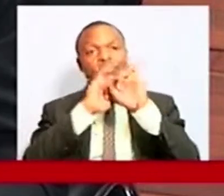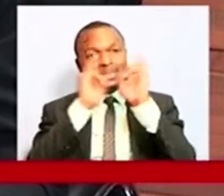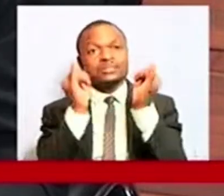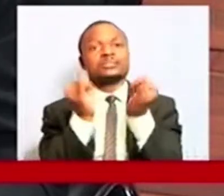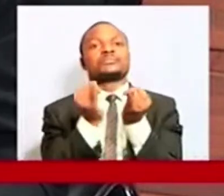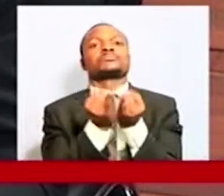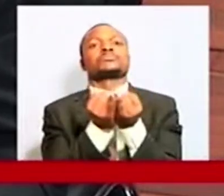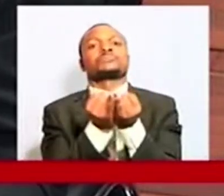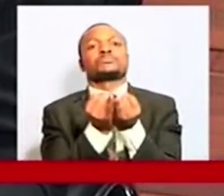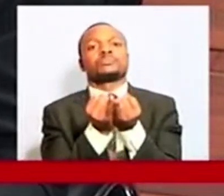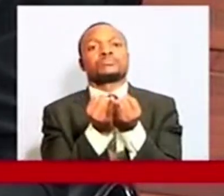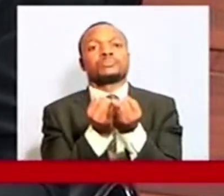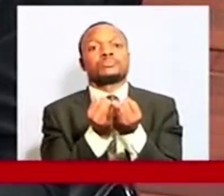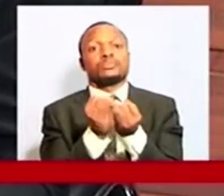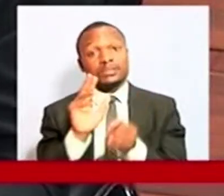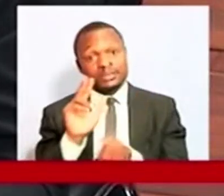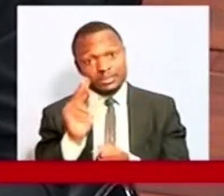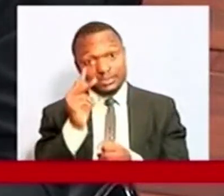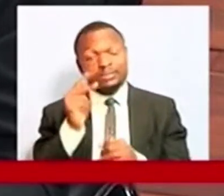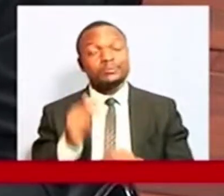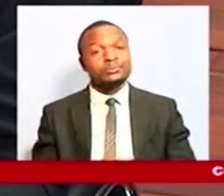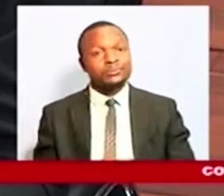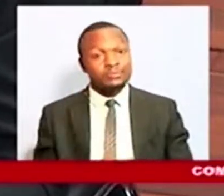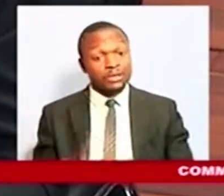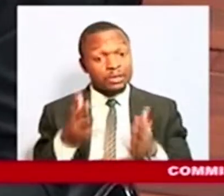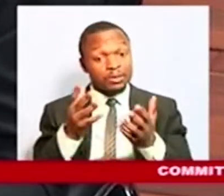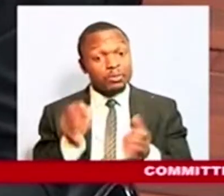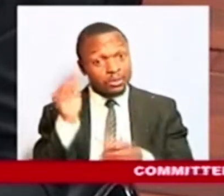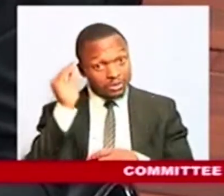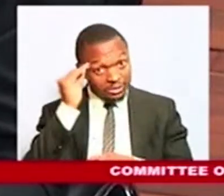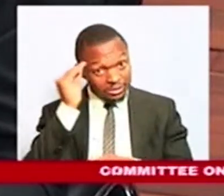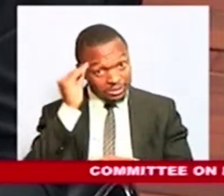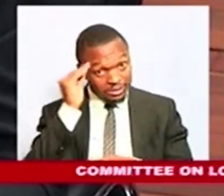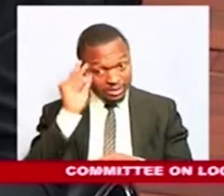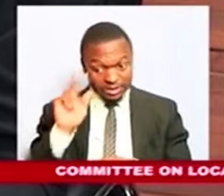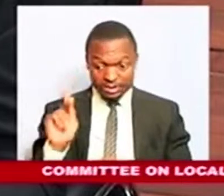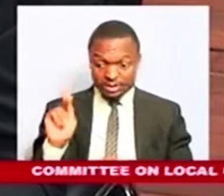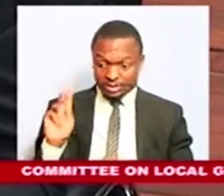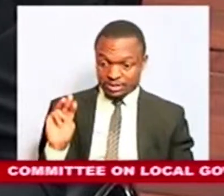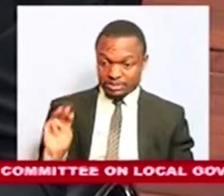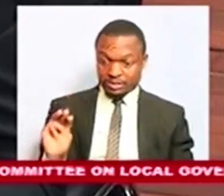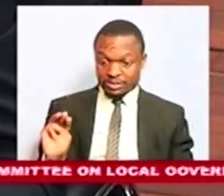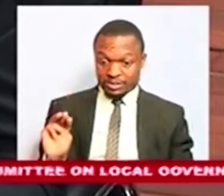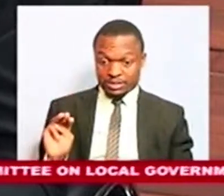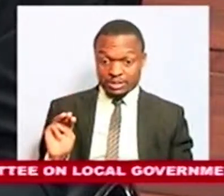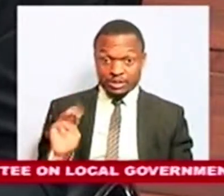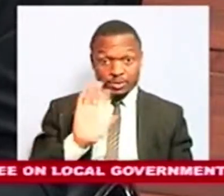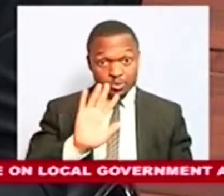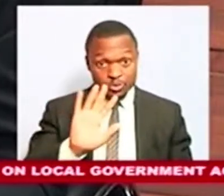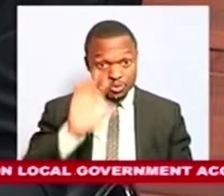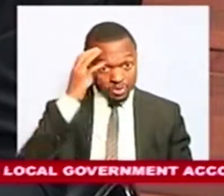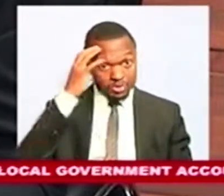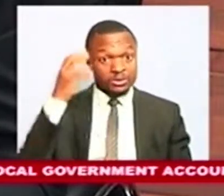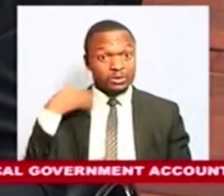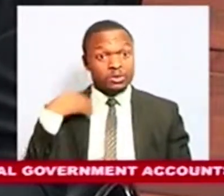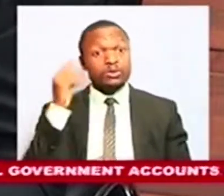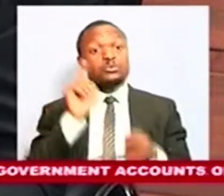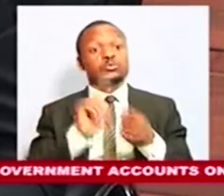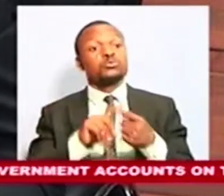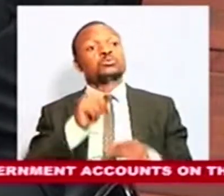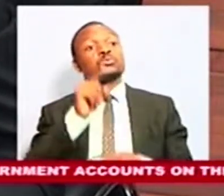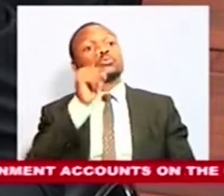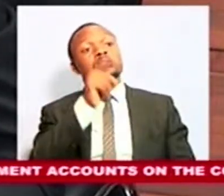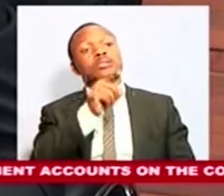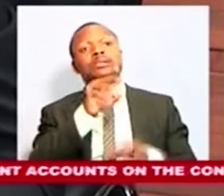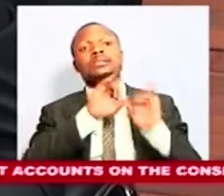institutions? Thirdly, we want to find out the kilometers from your office to that particular